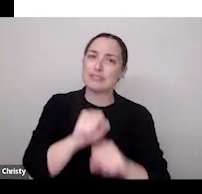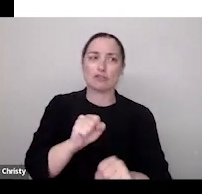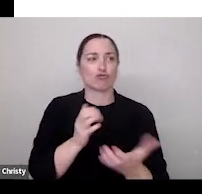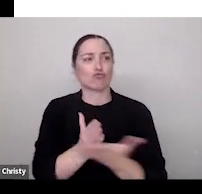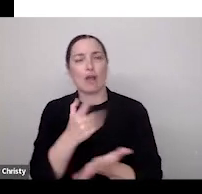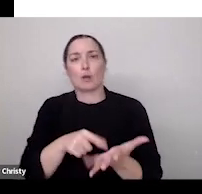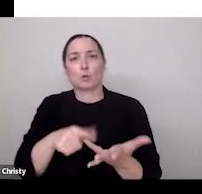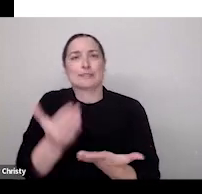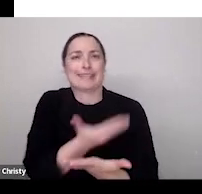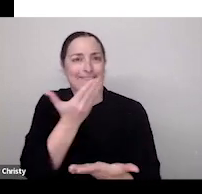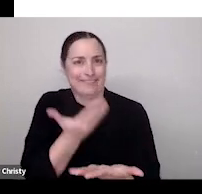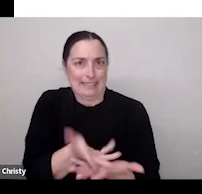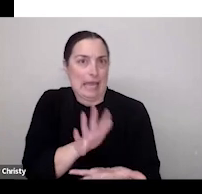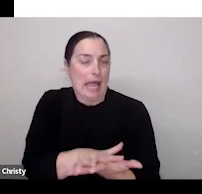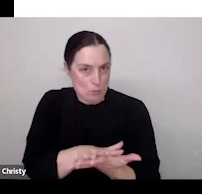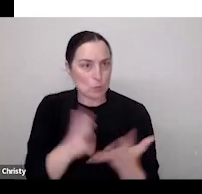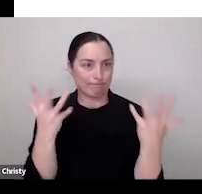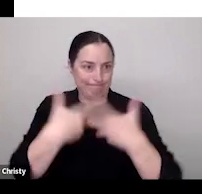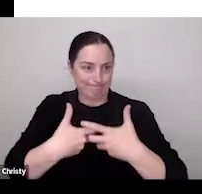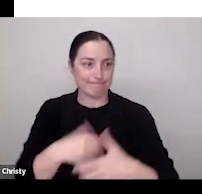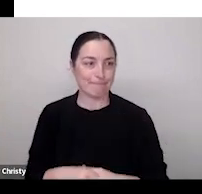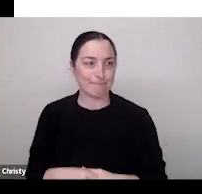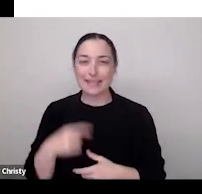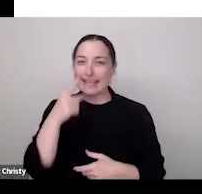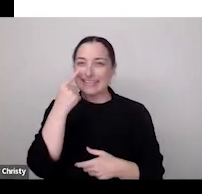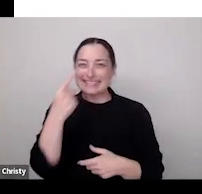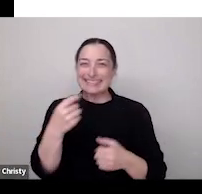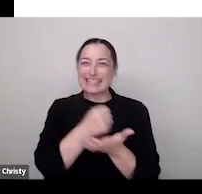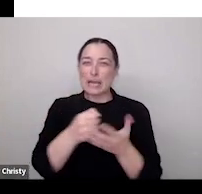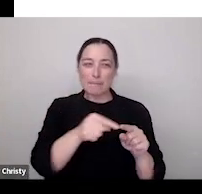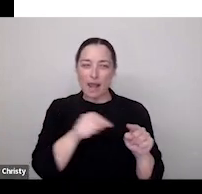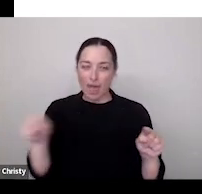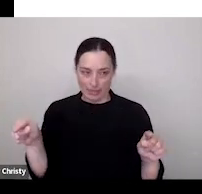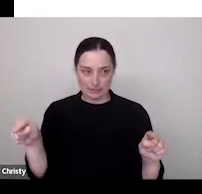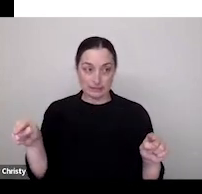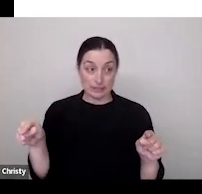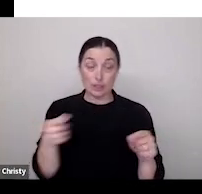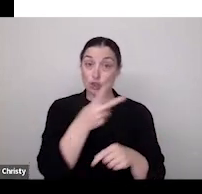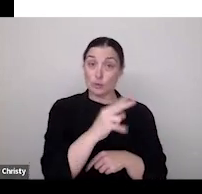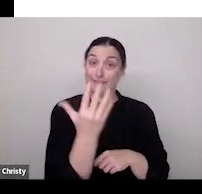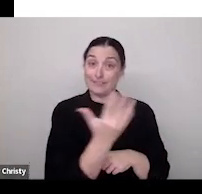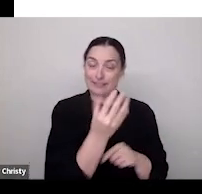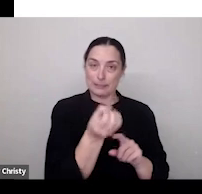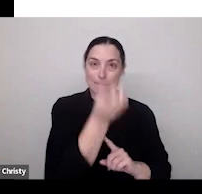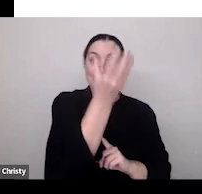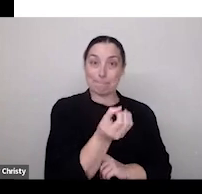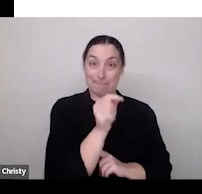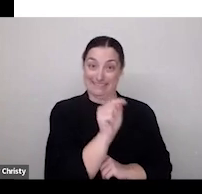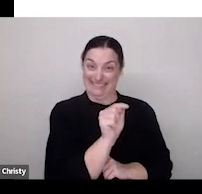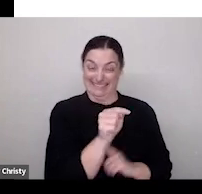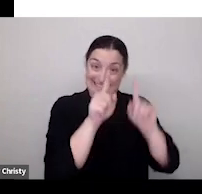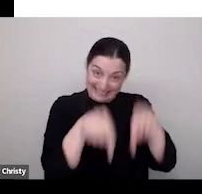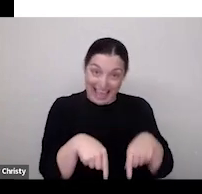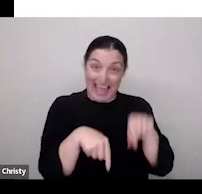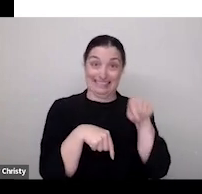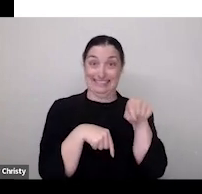met? On this slide, you'll see a number line and a light bulb at the year 2015, where we began this work,